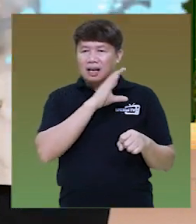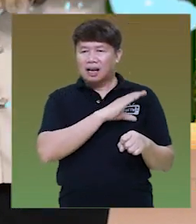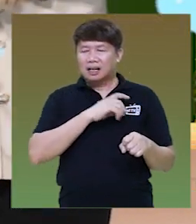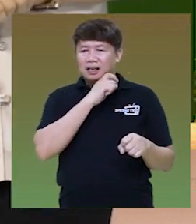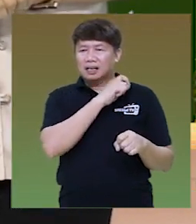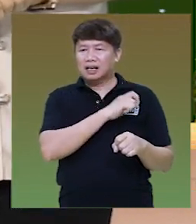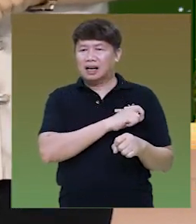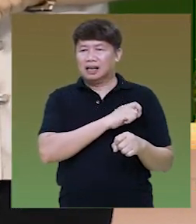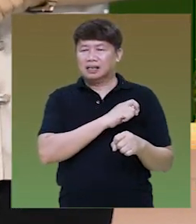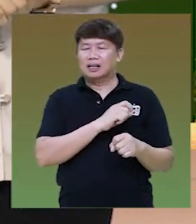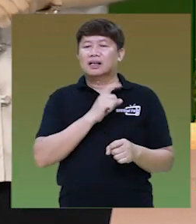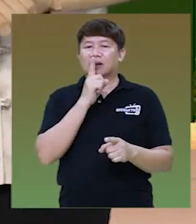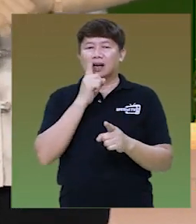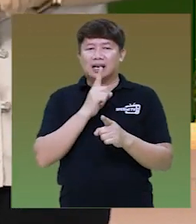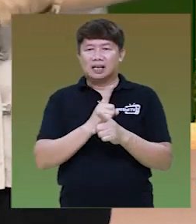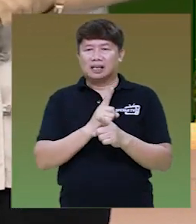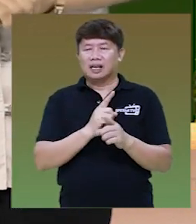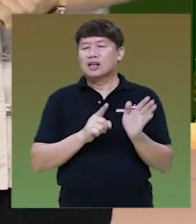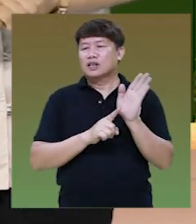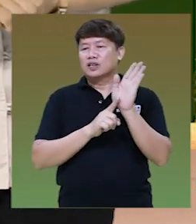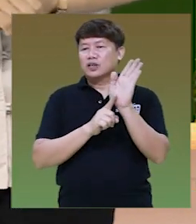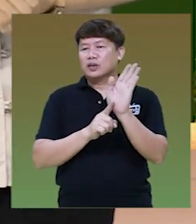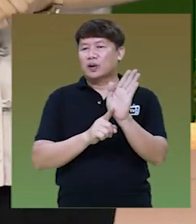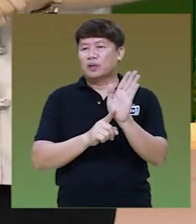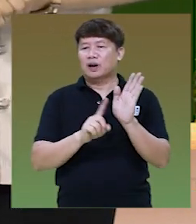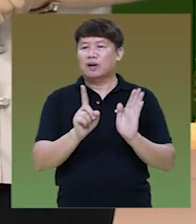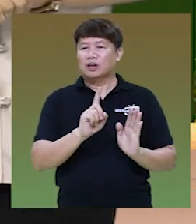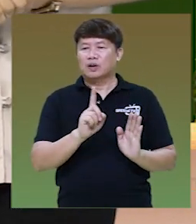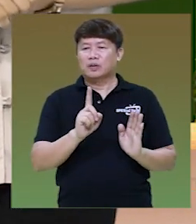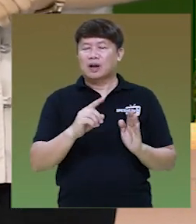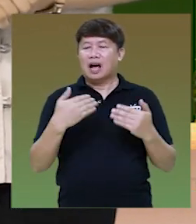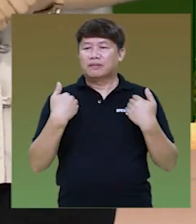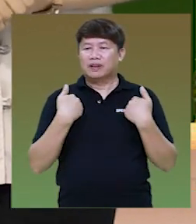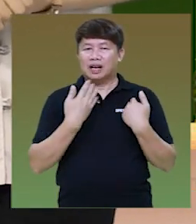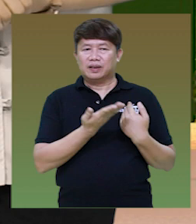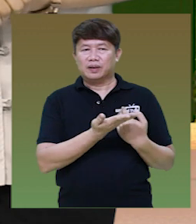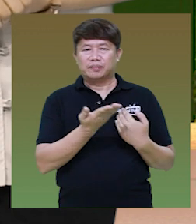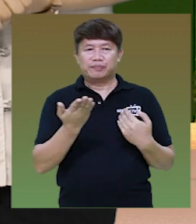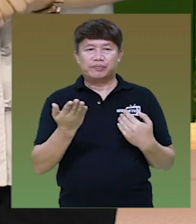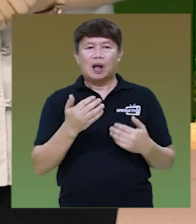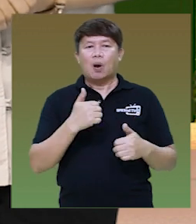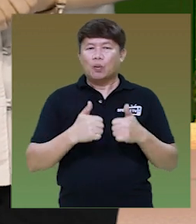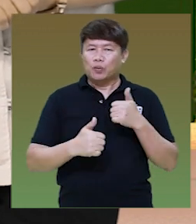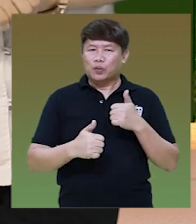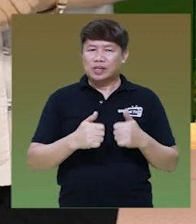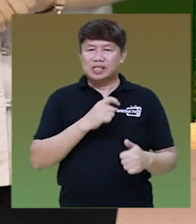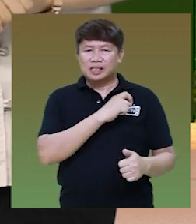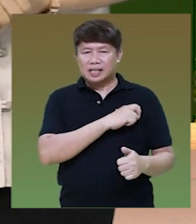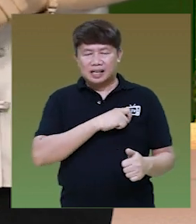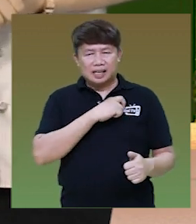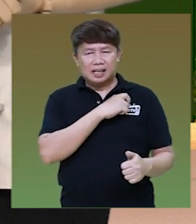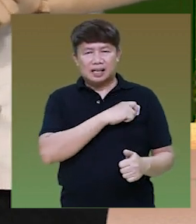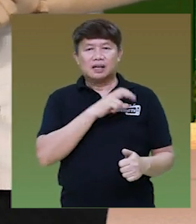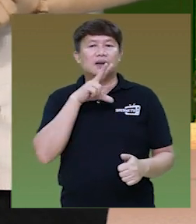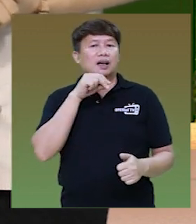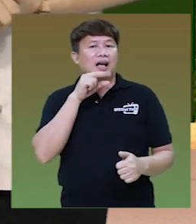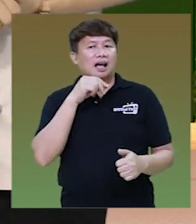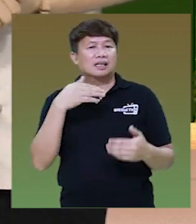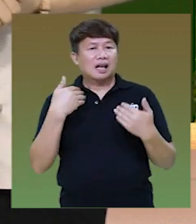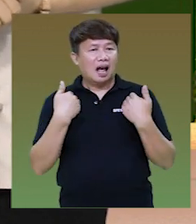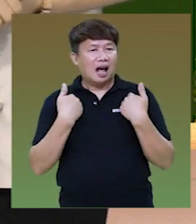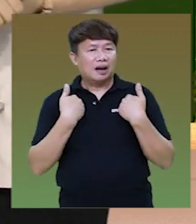got. Number 1. Which trait do the dogs have?